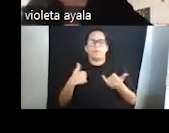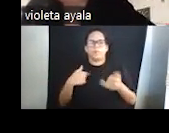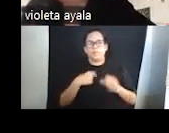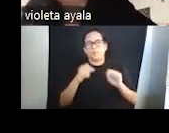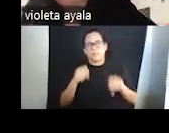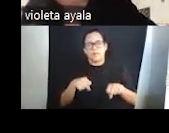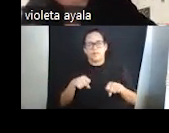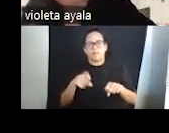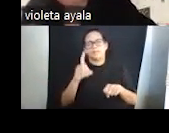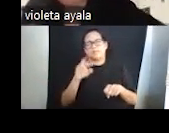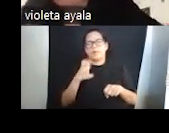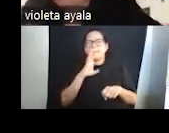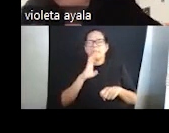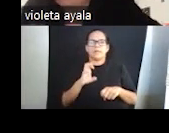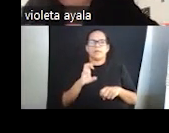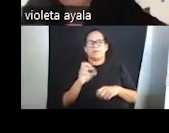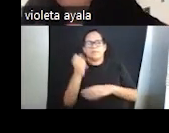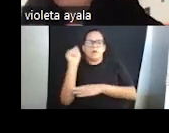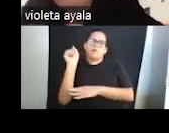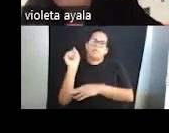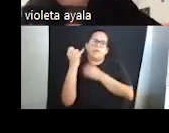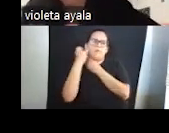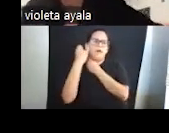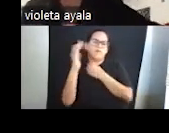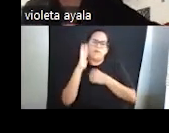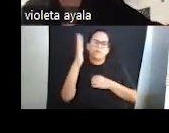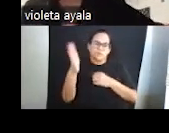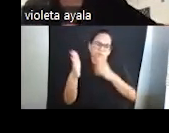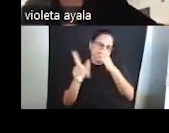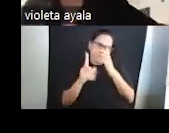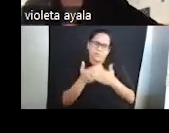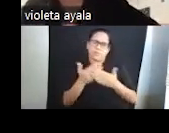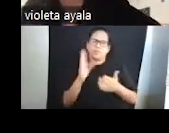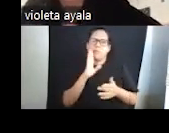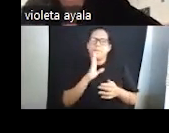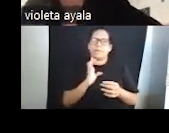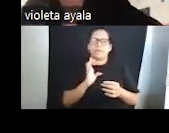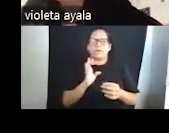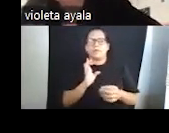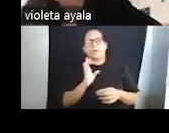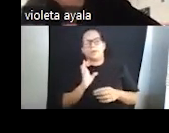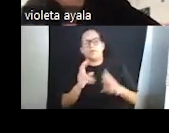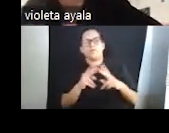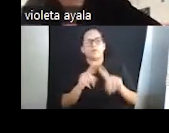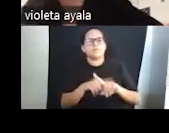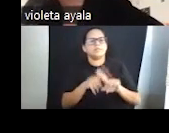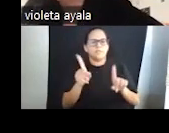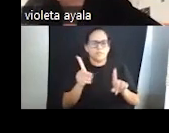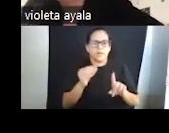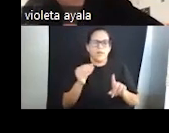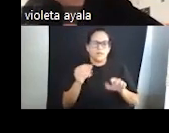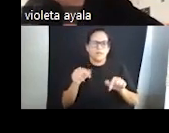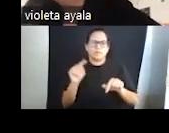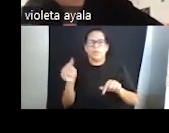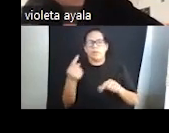dare to be radical, imagining a future where things will be so very different. And this is